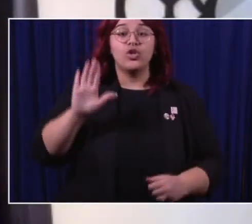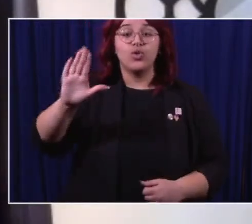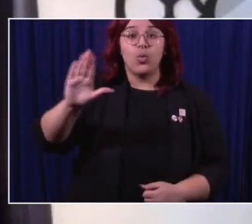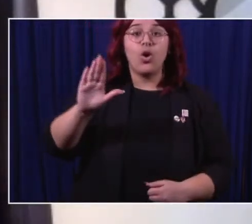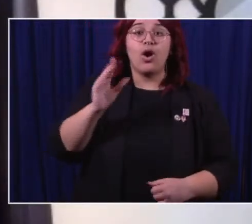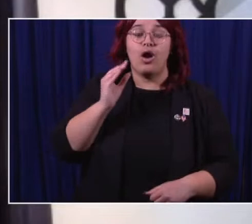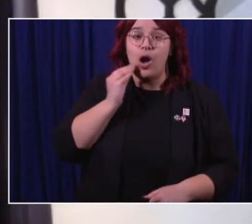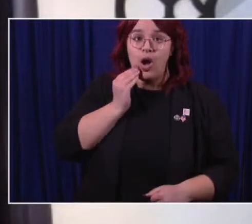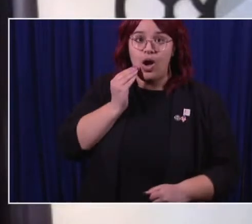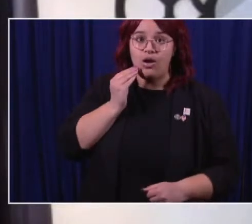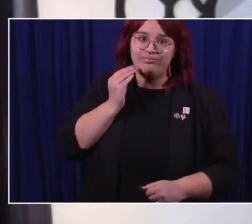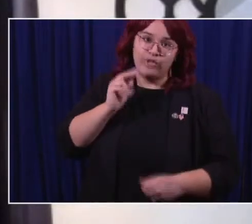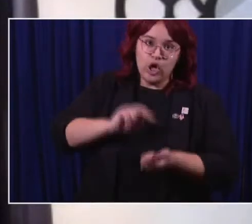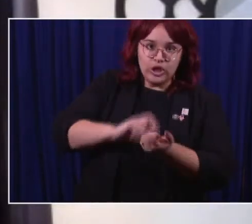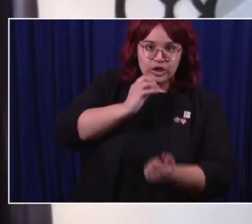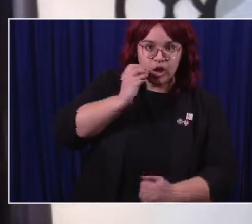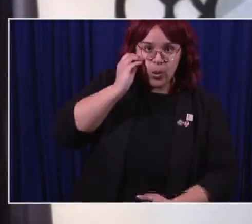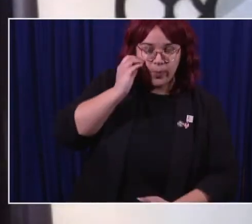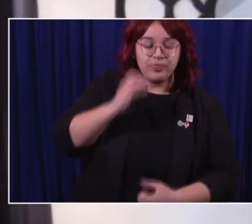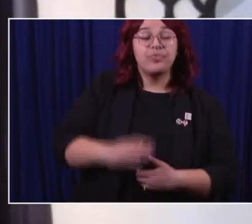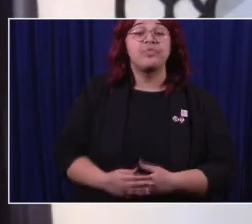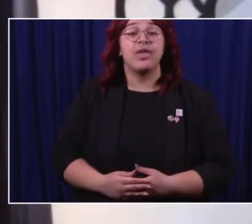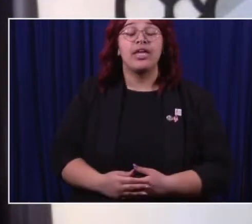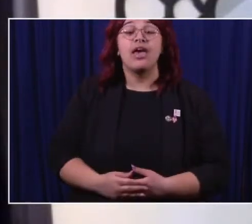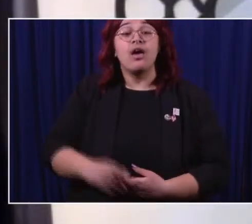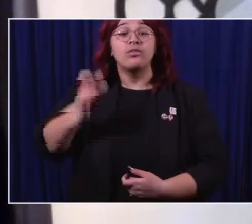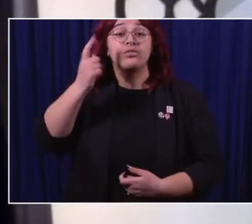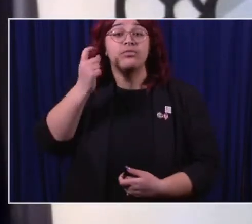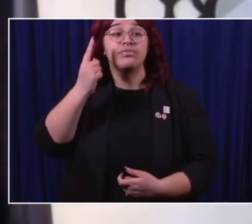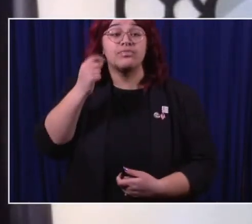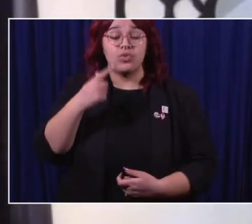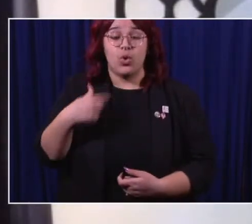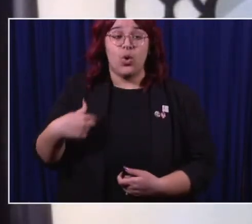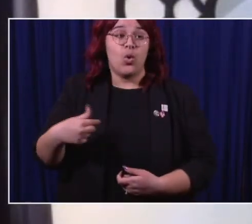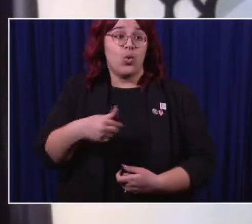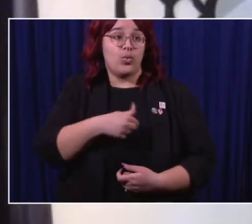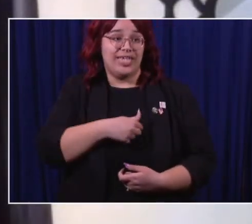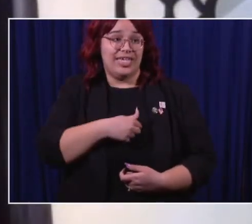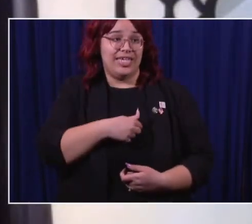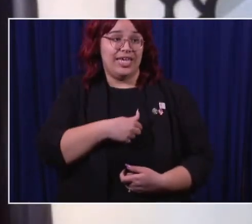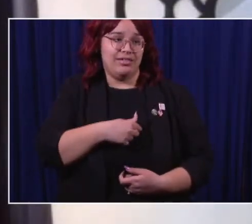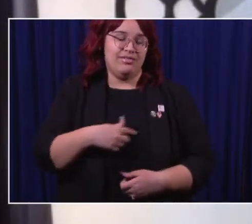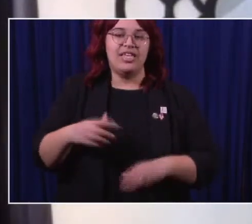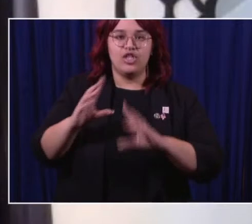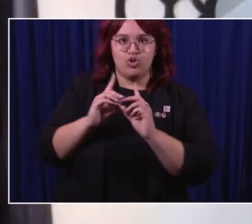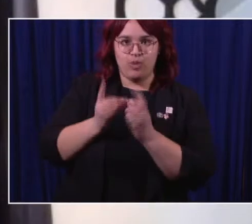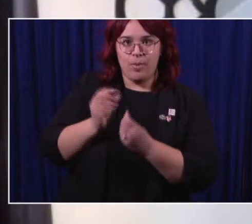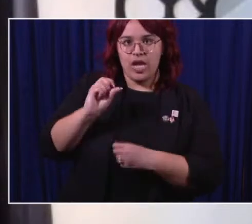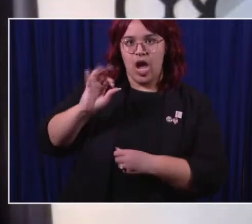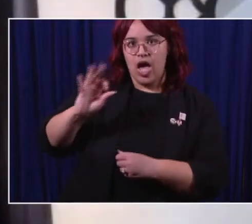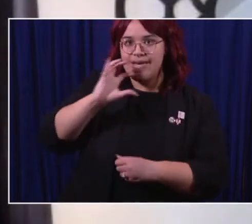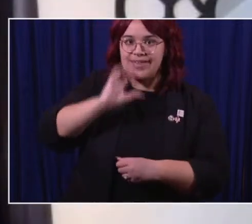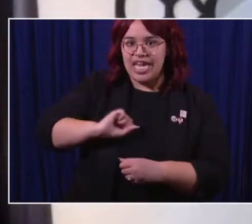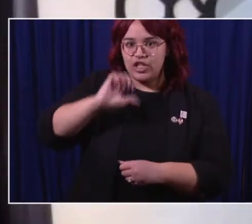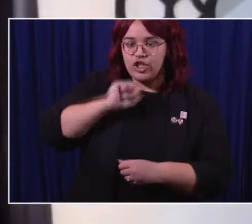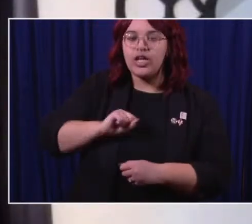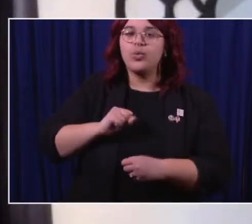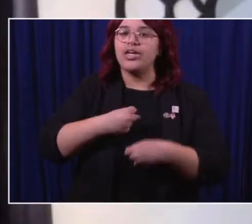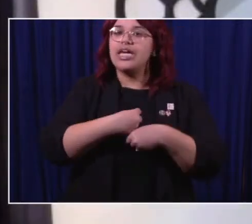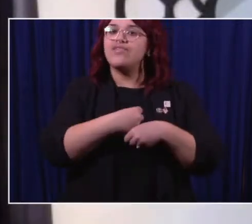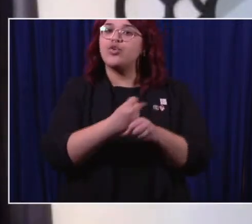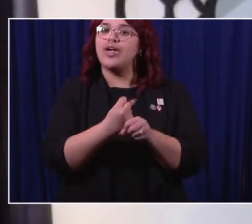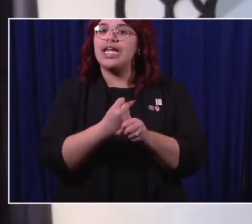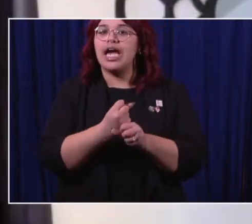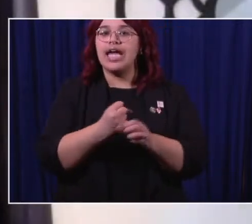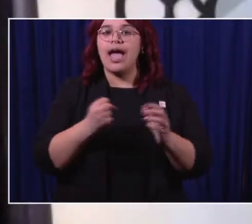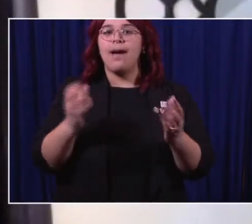features Ohio counties and positivity rates. So if you've been previously accessing the entire national data set, we have distilled a